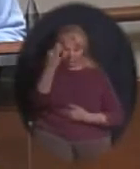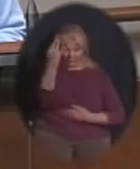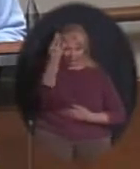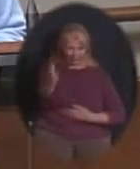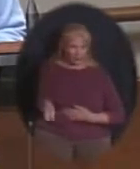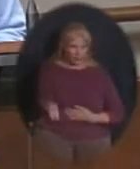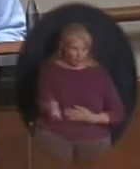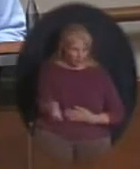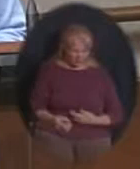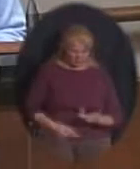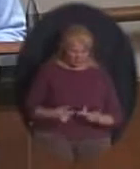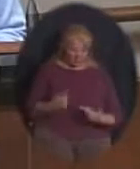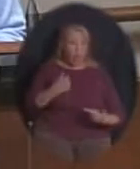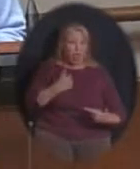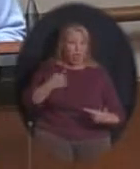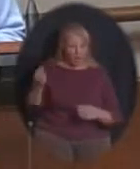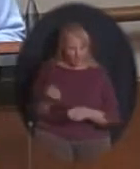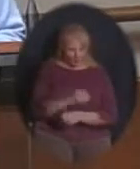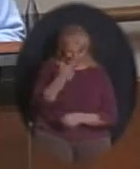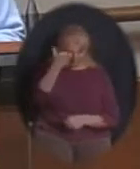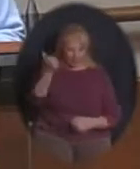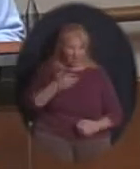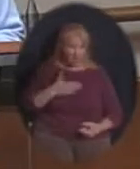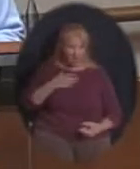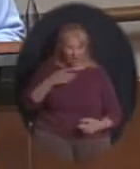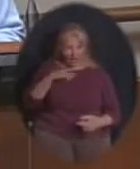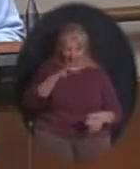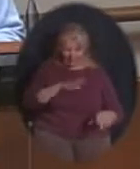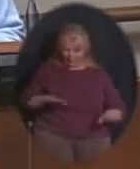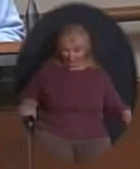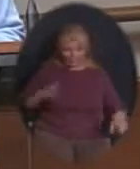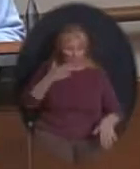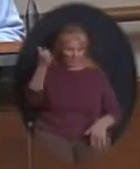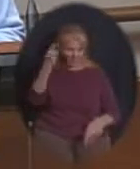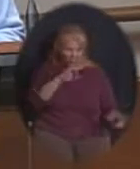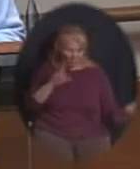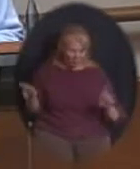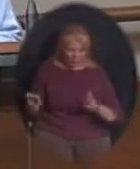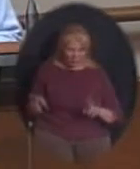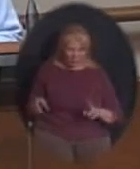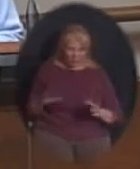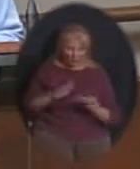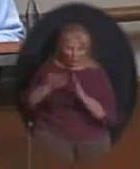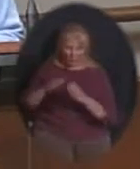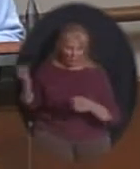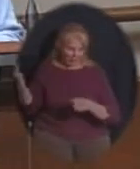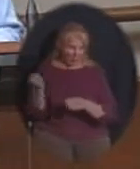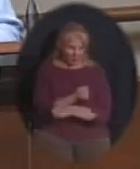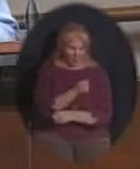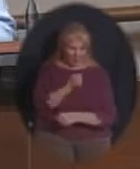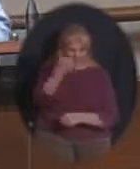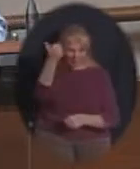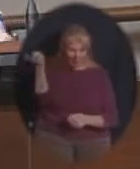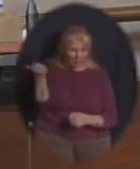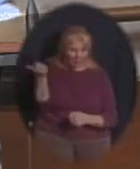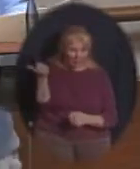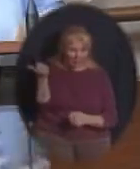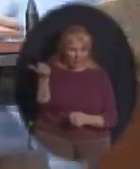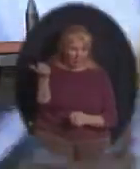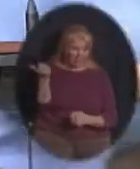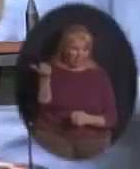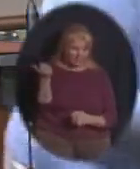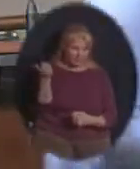wins because we're raising a generation of kids who are better prepared to face our multicultural world. Thanks for the time tonight. Thank you very